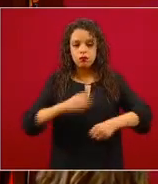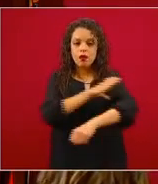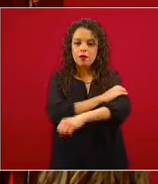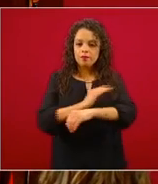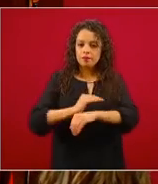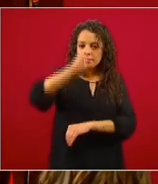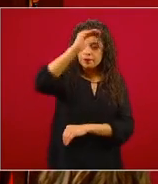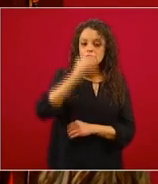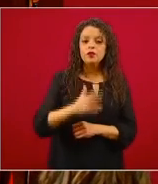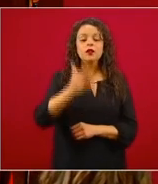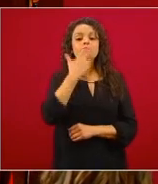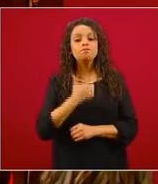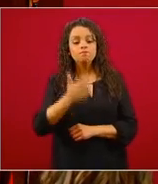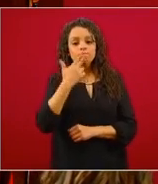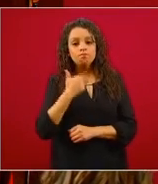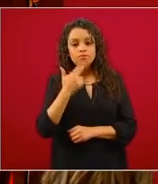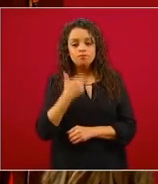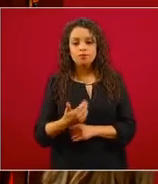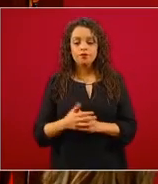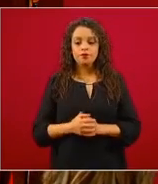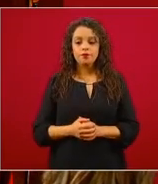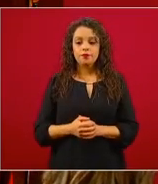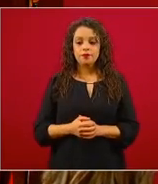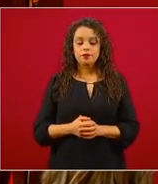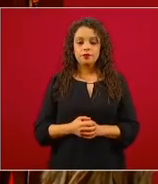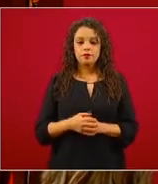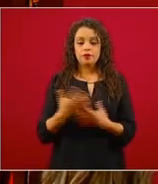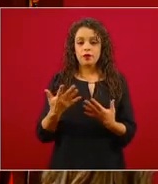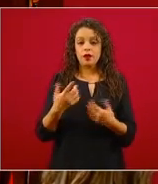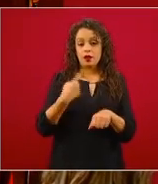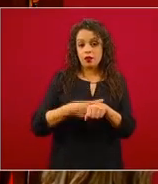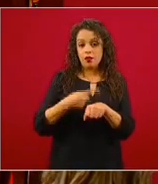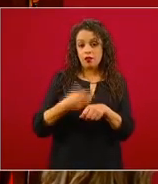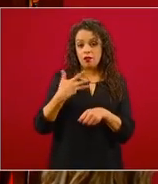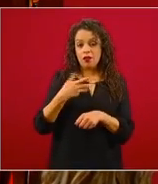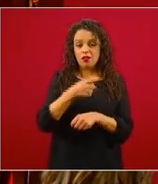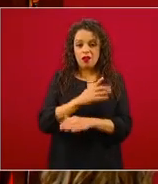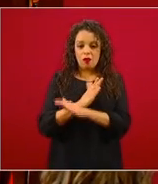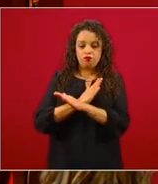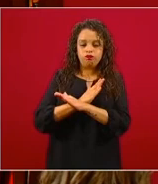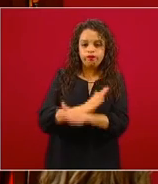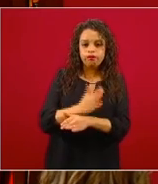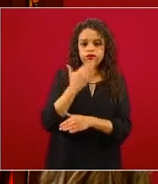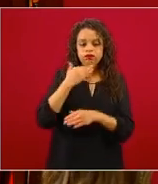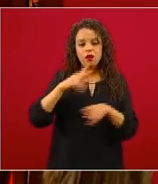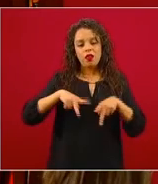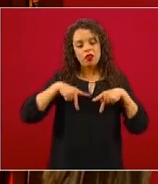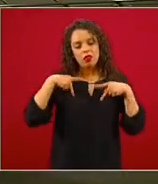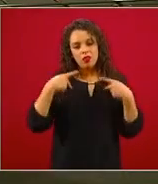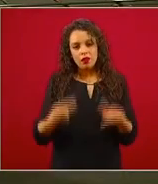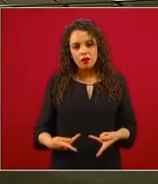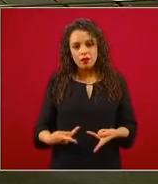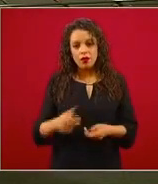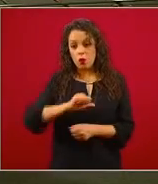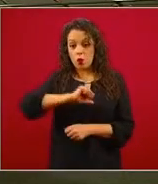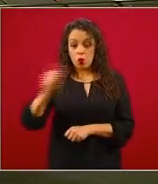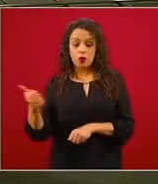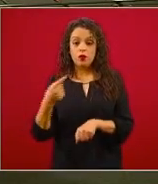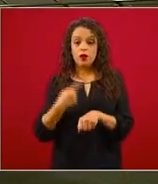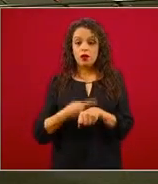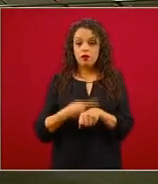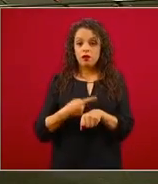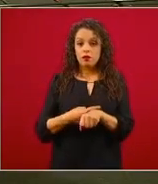have diabetes, they could be obese, they could have immunosuppressive diseases. And then we also have people